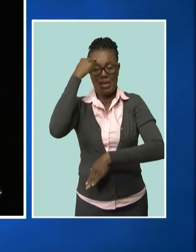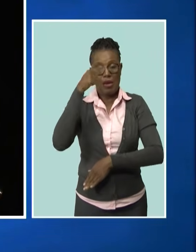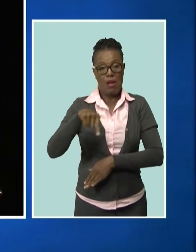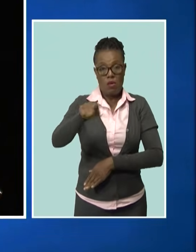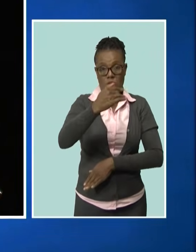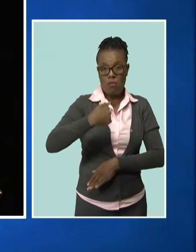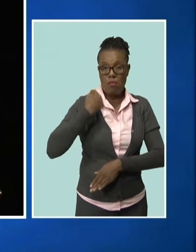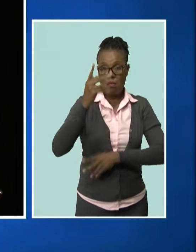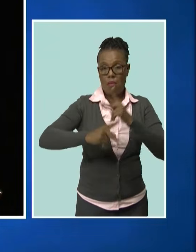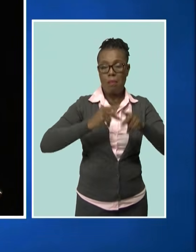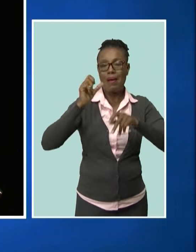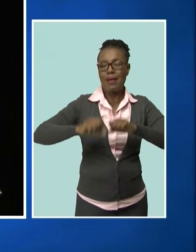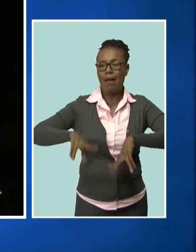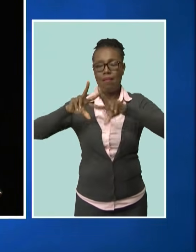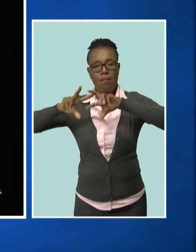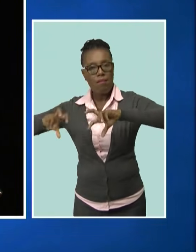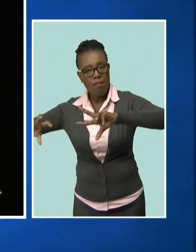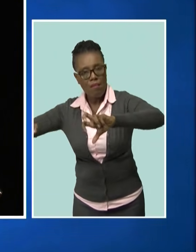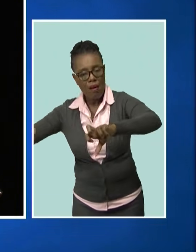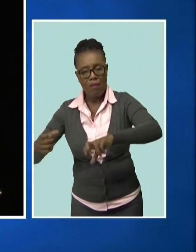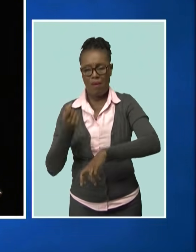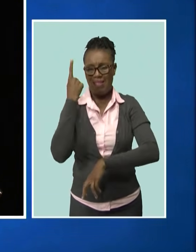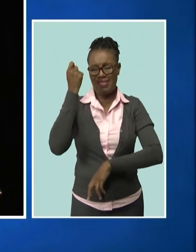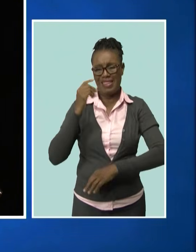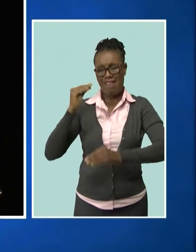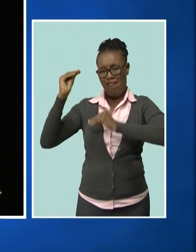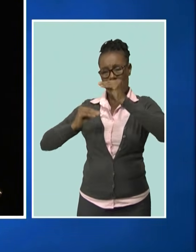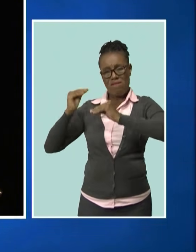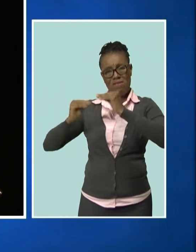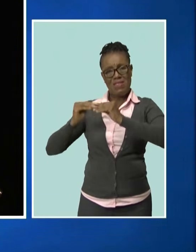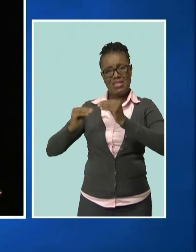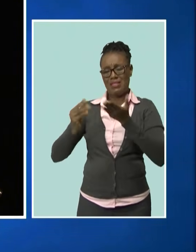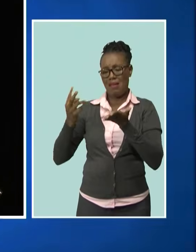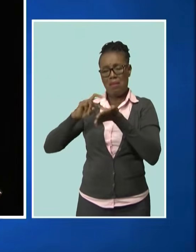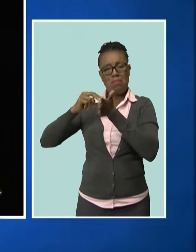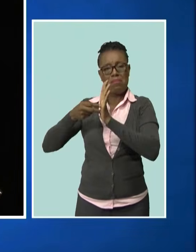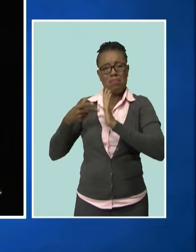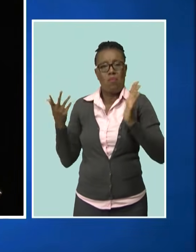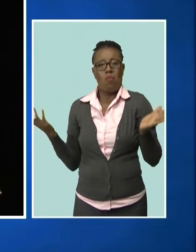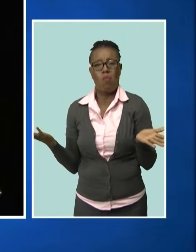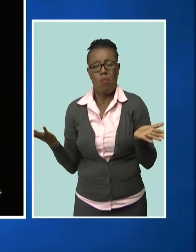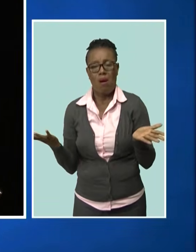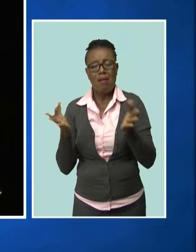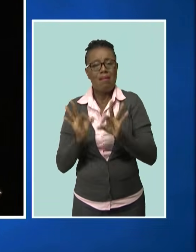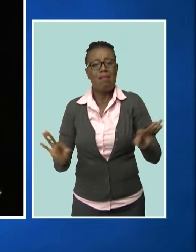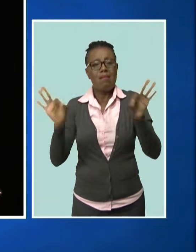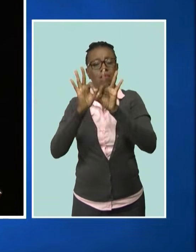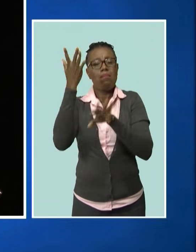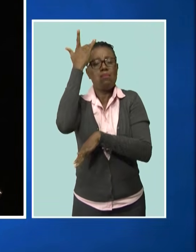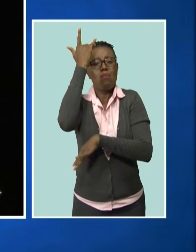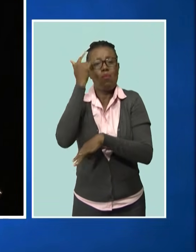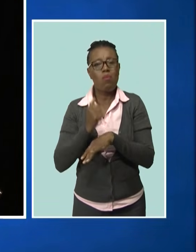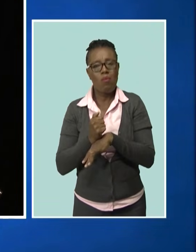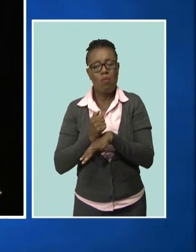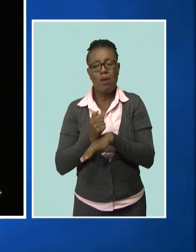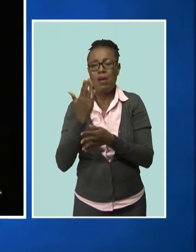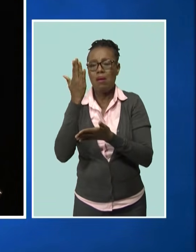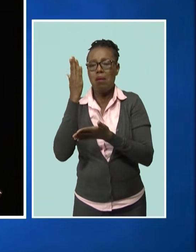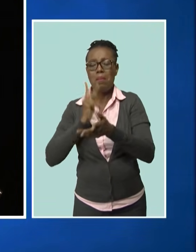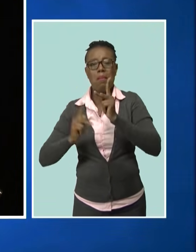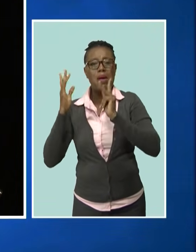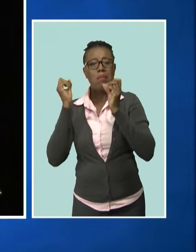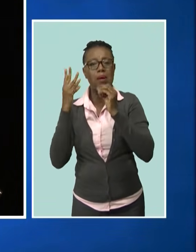topic, to understand what reparations are, why they matter, and why so many people continue to seek